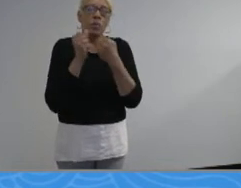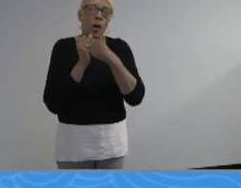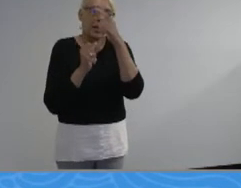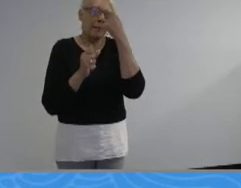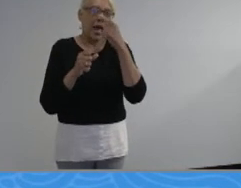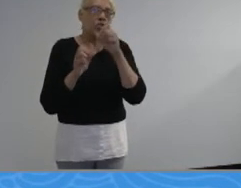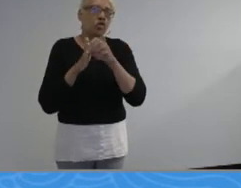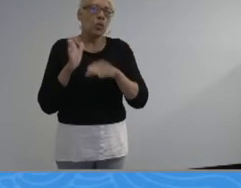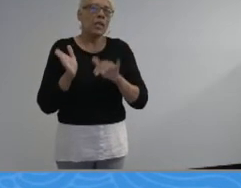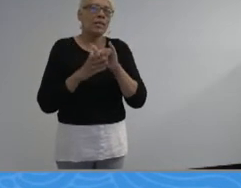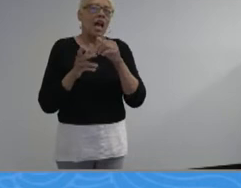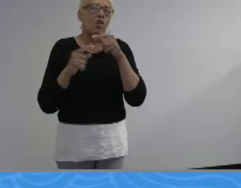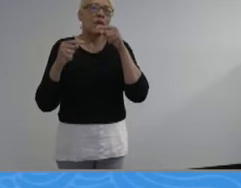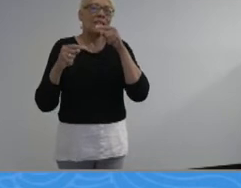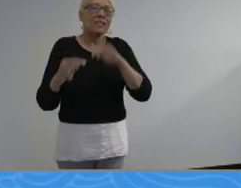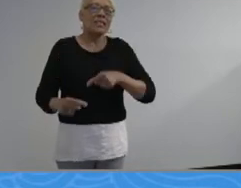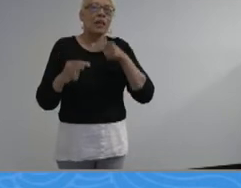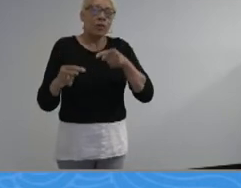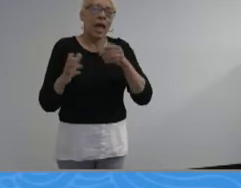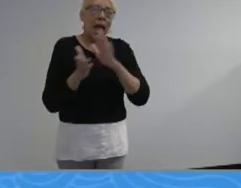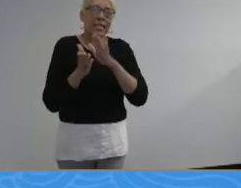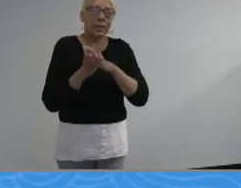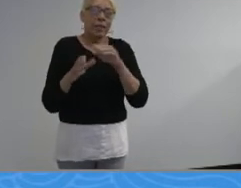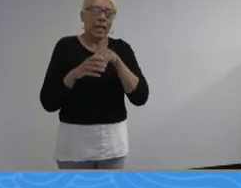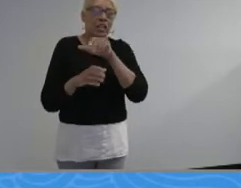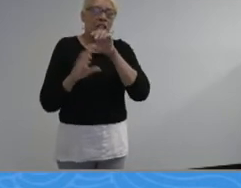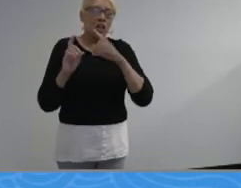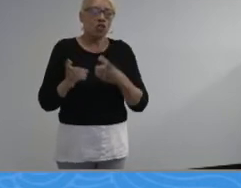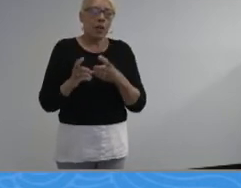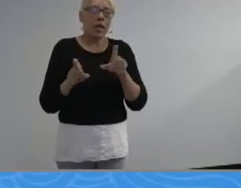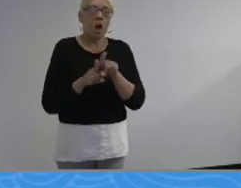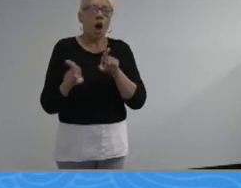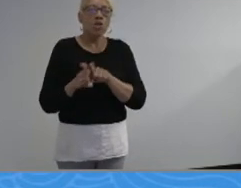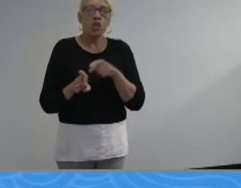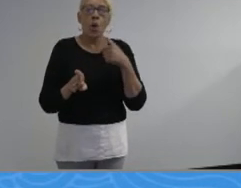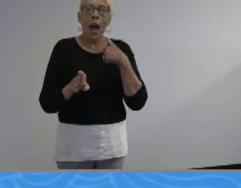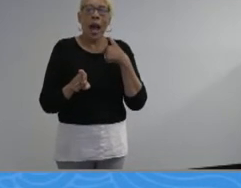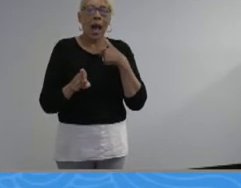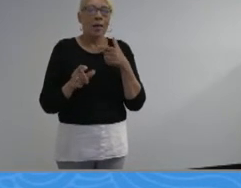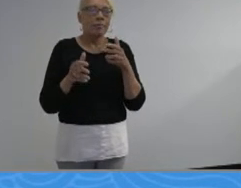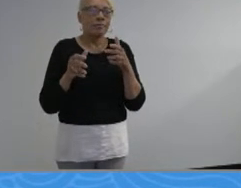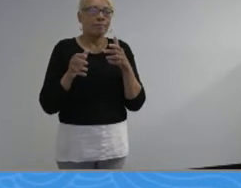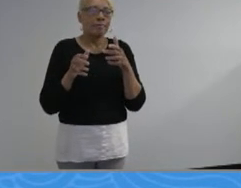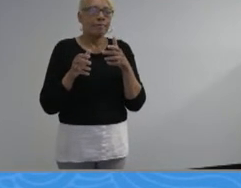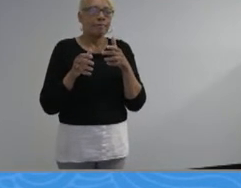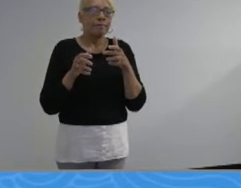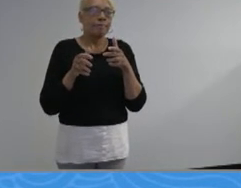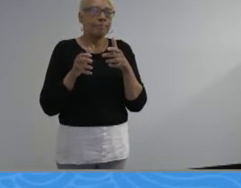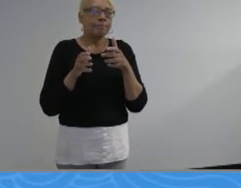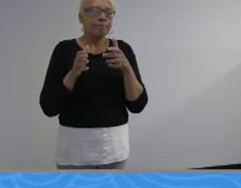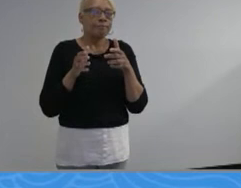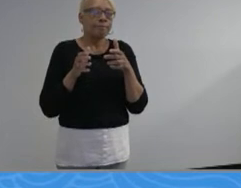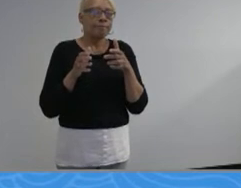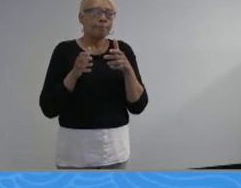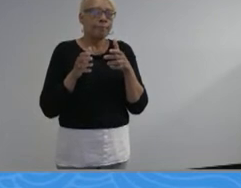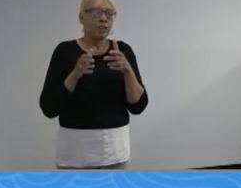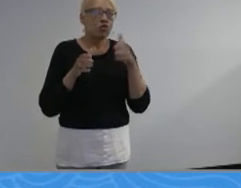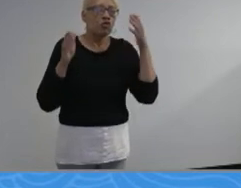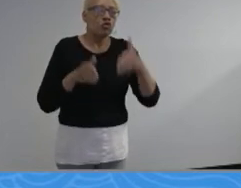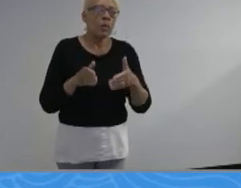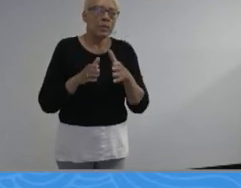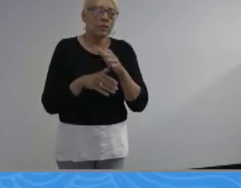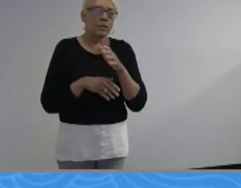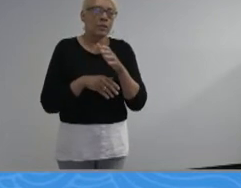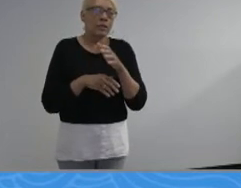suffering academically in the district. Similarly, I am committed to the success of Black folks in Long Beach who are negatively impacted by racism